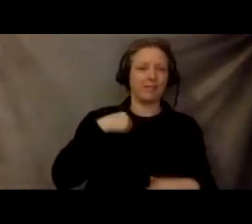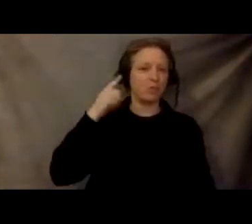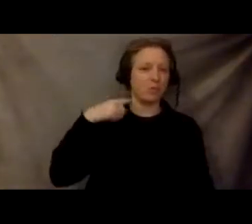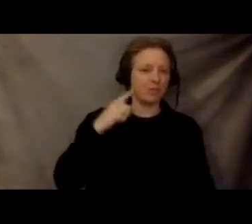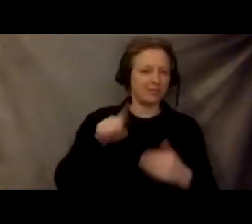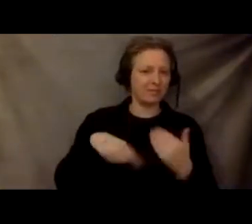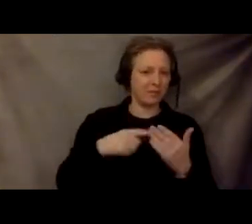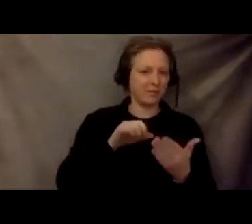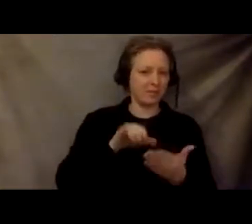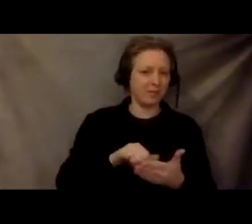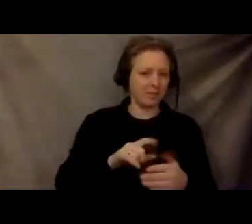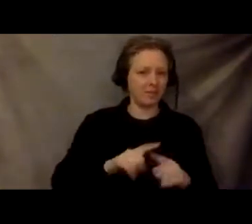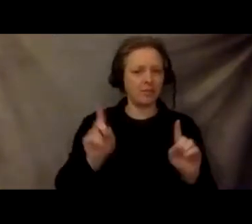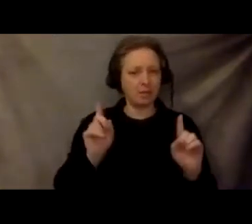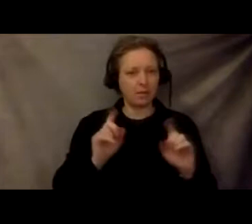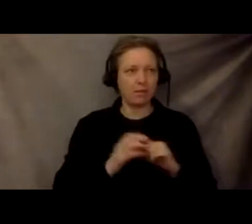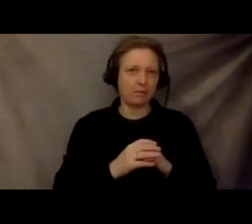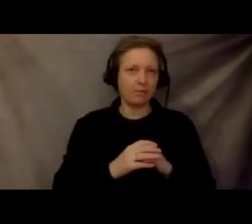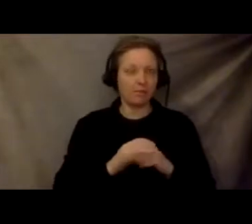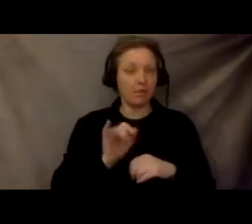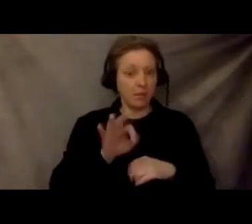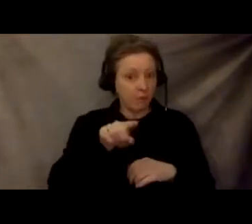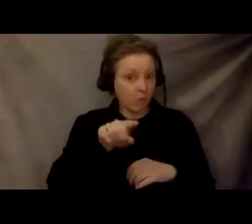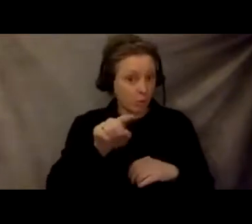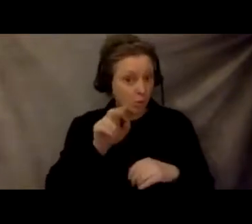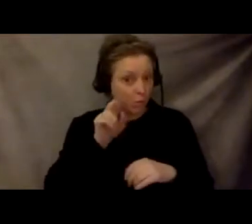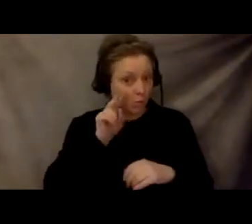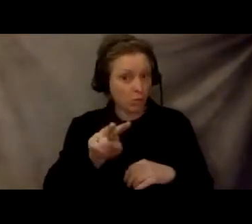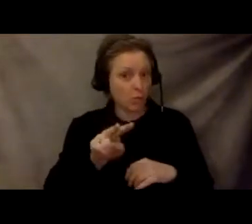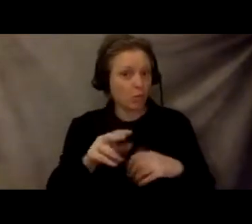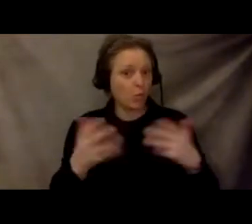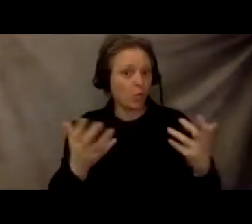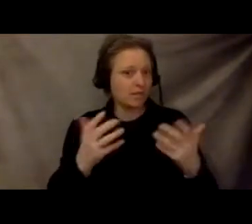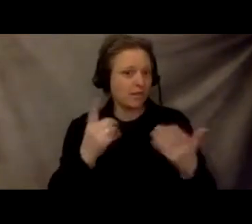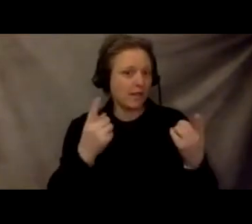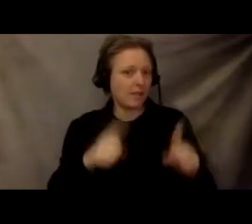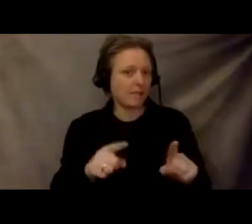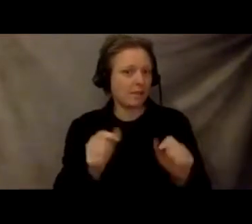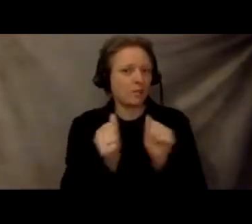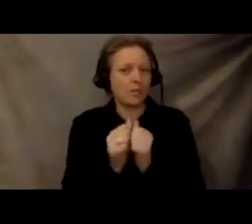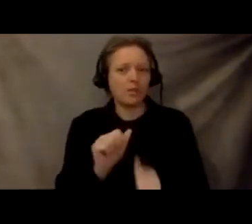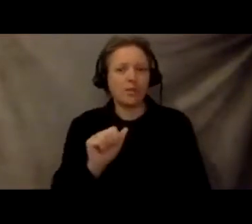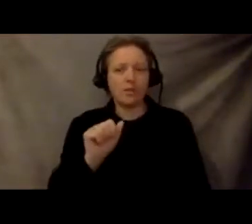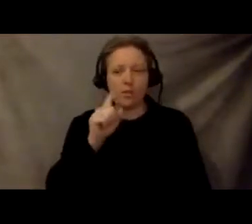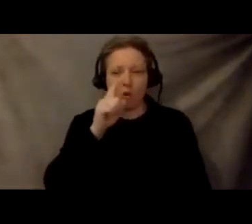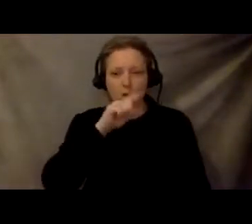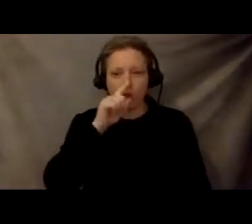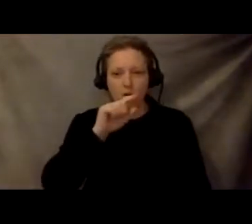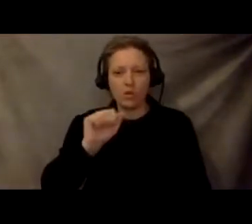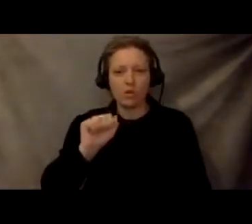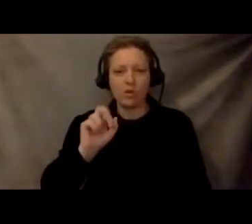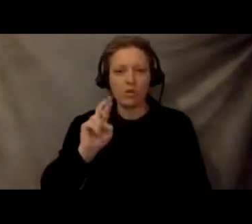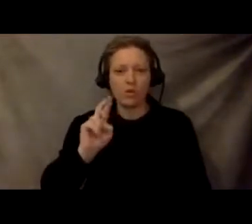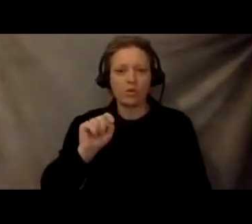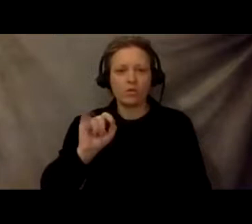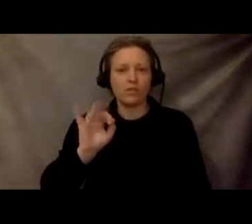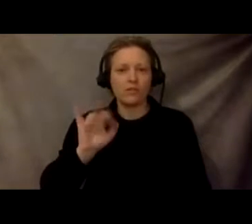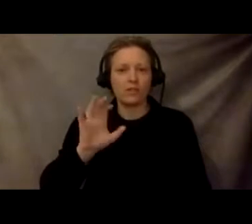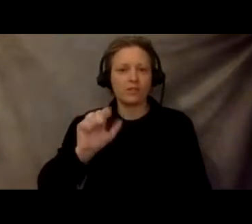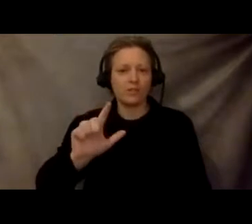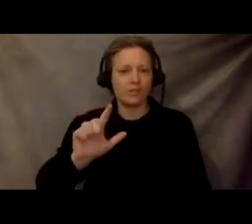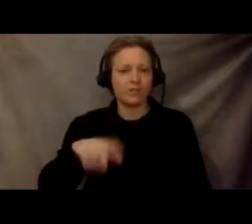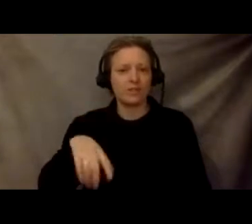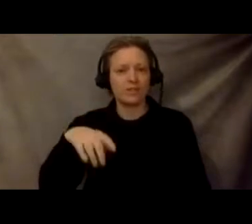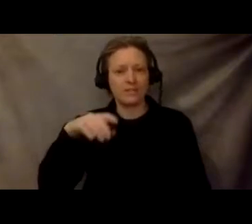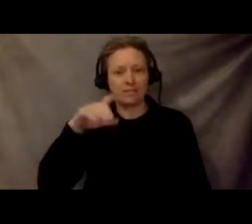at what's happening with artificial intelligence, and there's not going to be a lot of need for a lot of people, doing certain services.